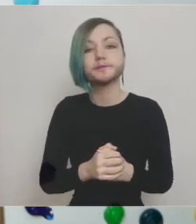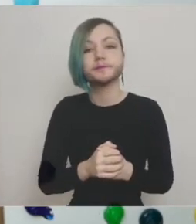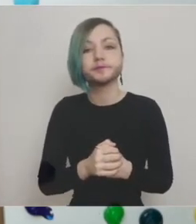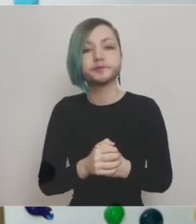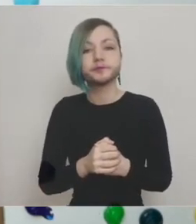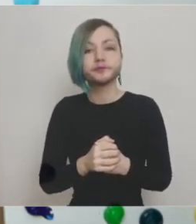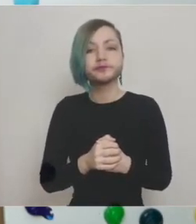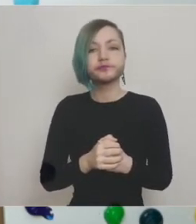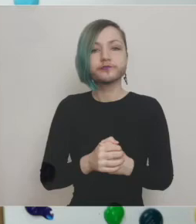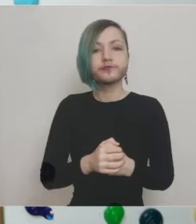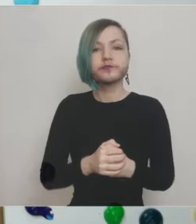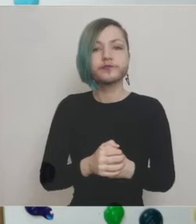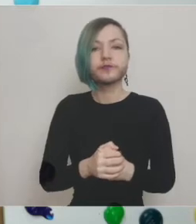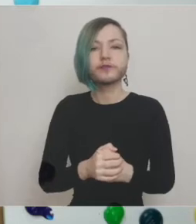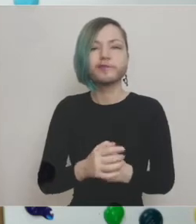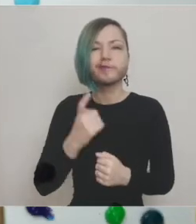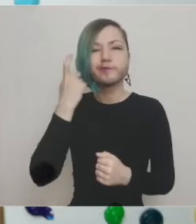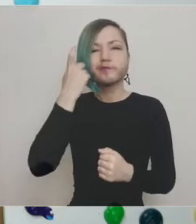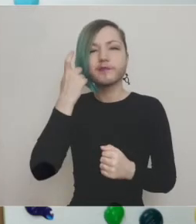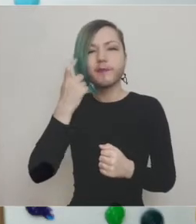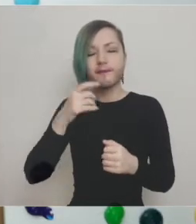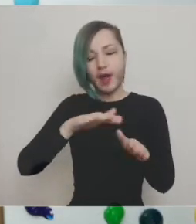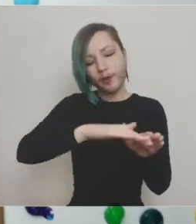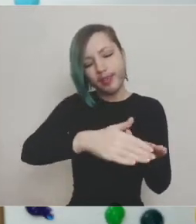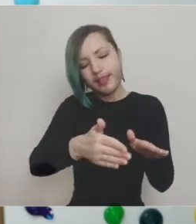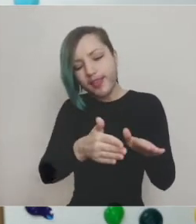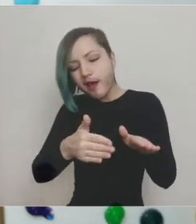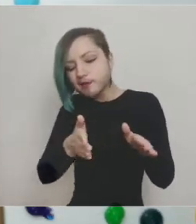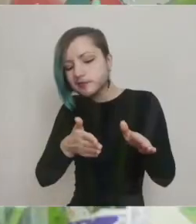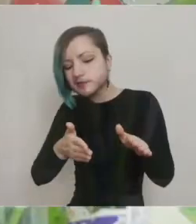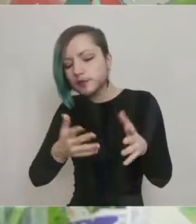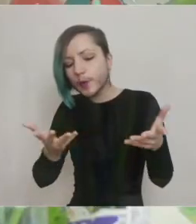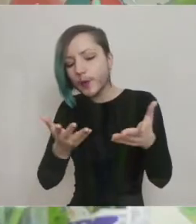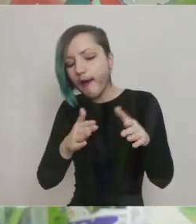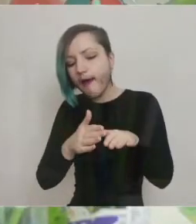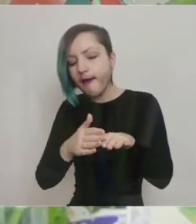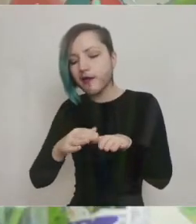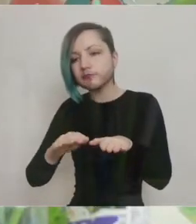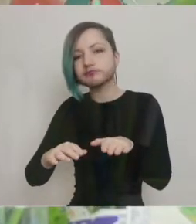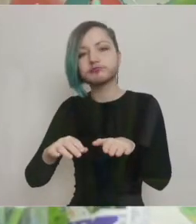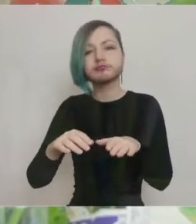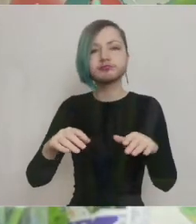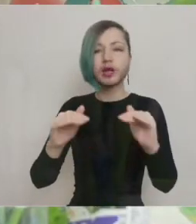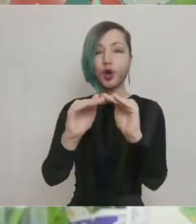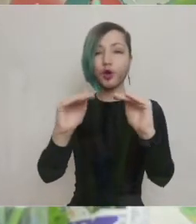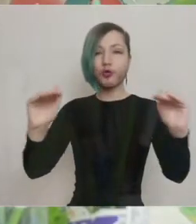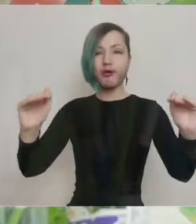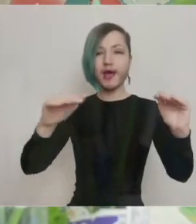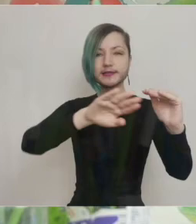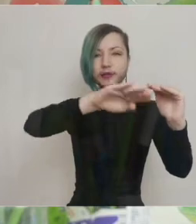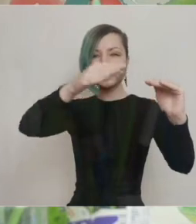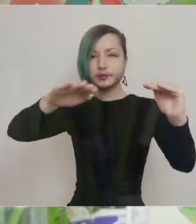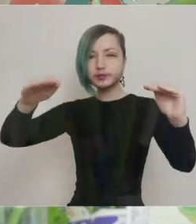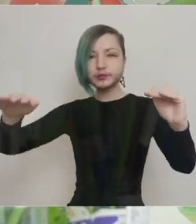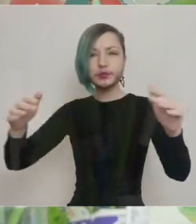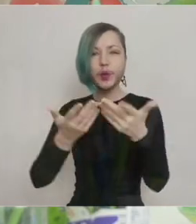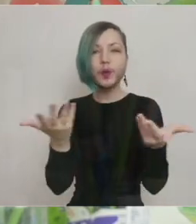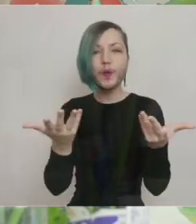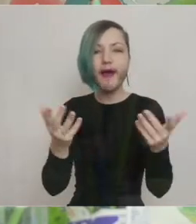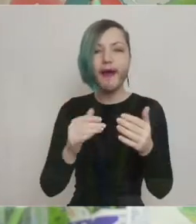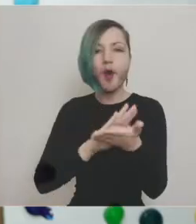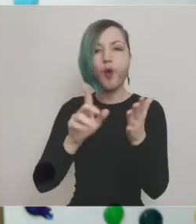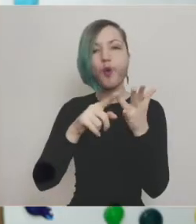ideas about where the land might be, thinking about horizon lines. And